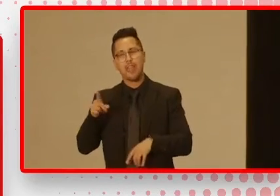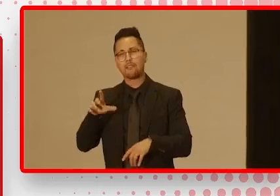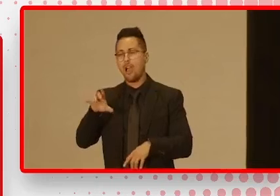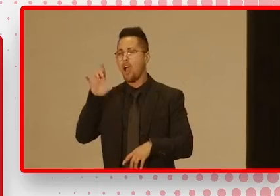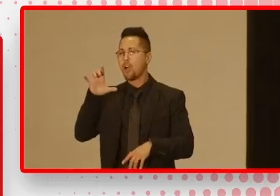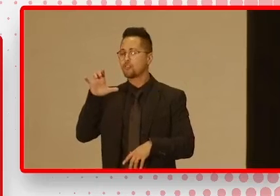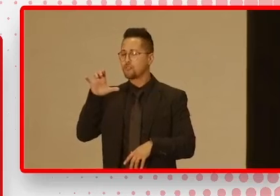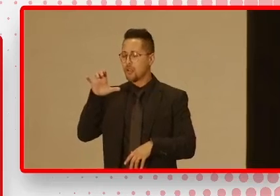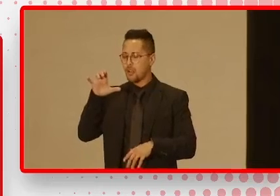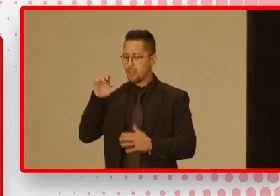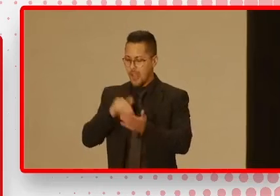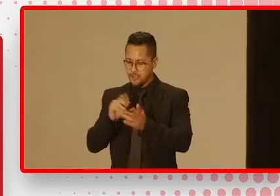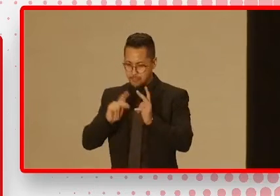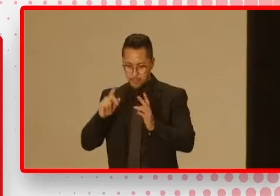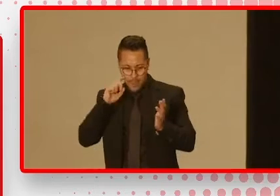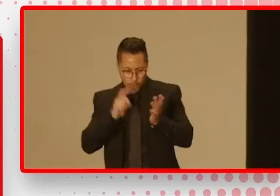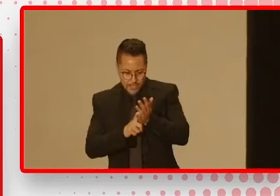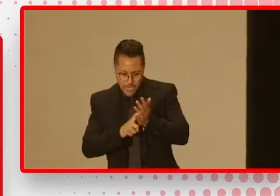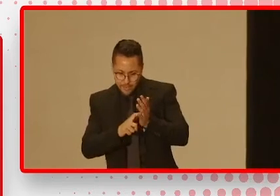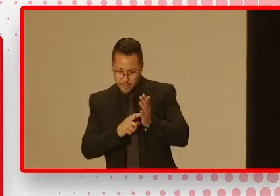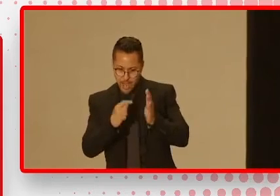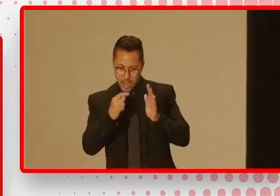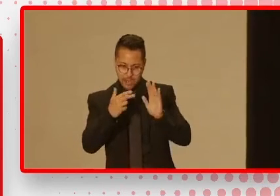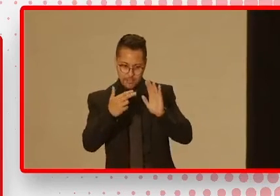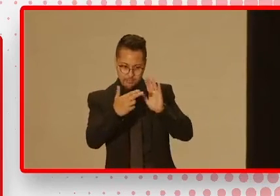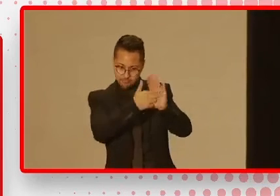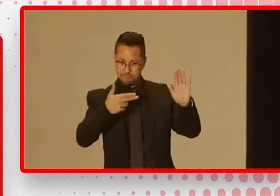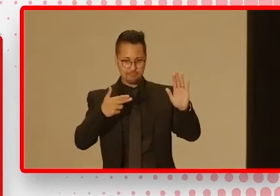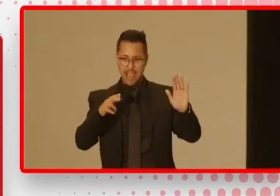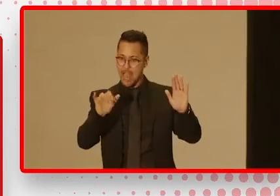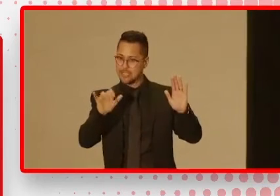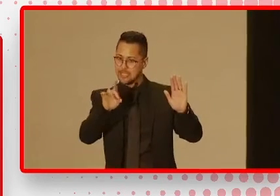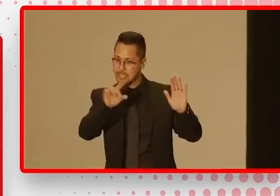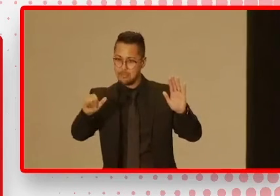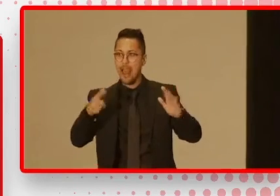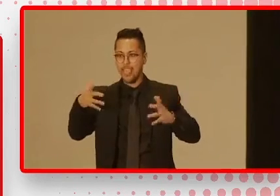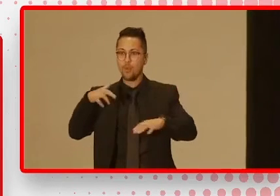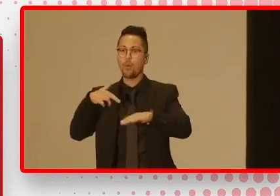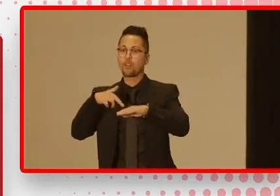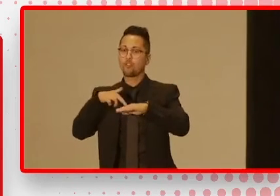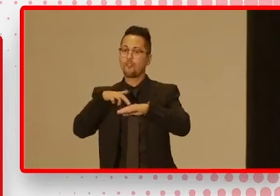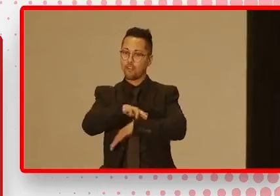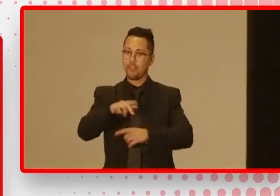identified in their system as having a disability, and they want to send those referrals to us.